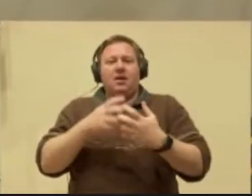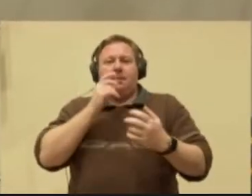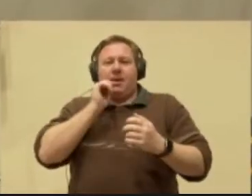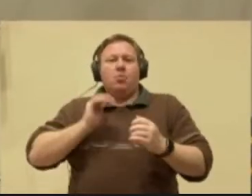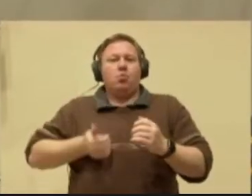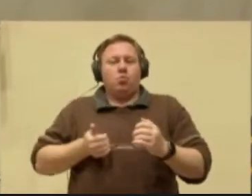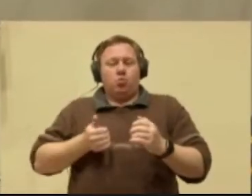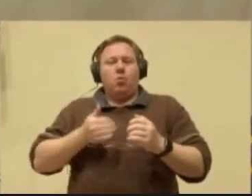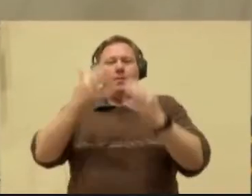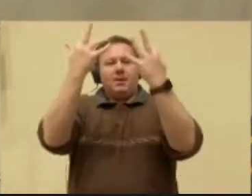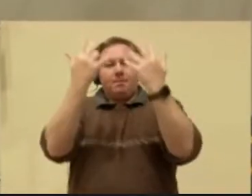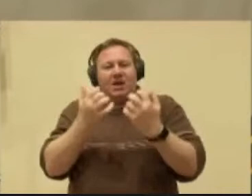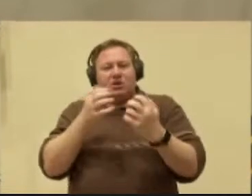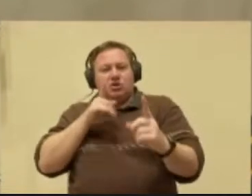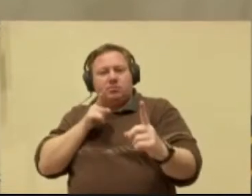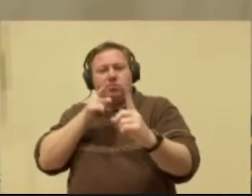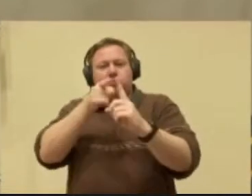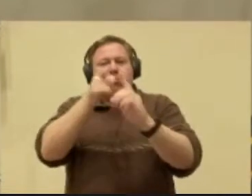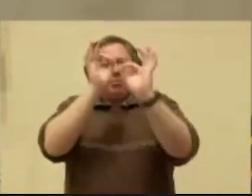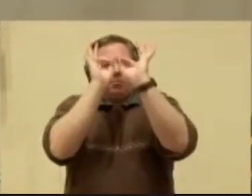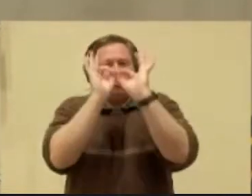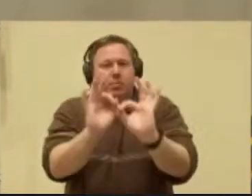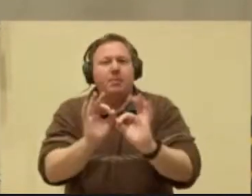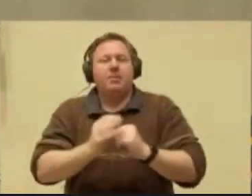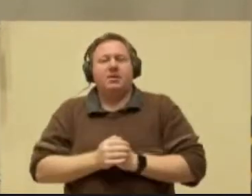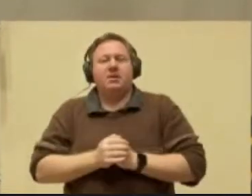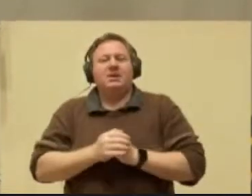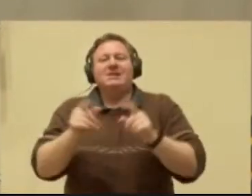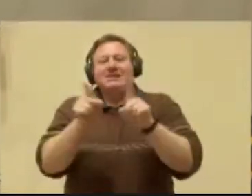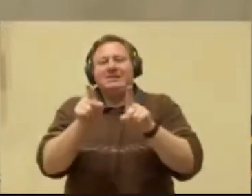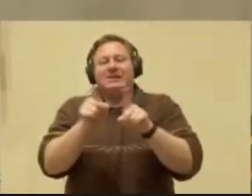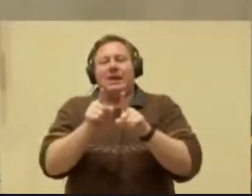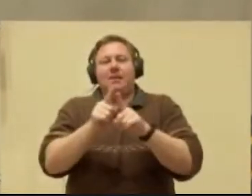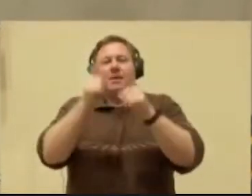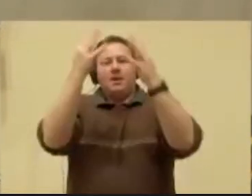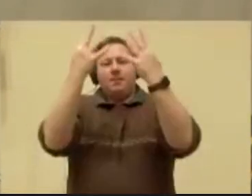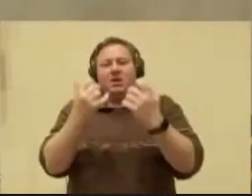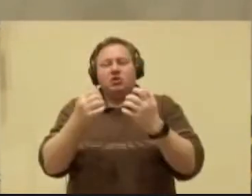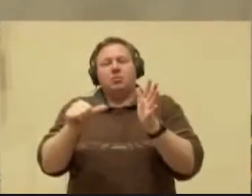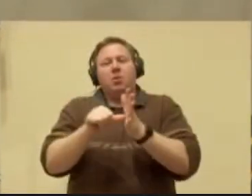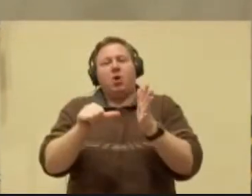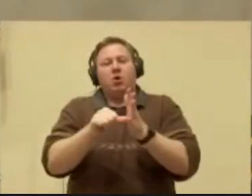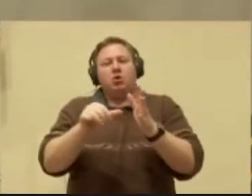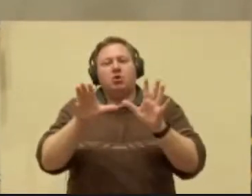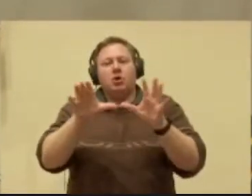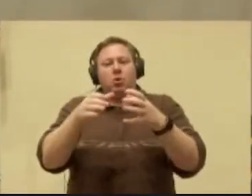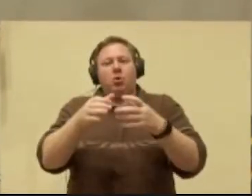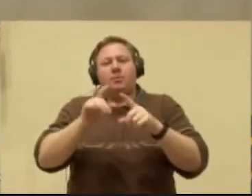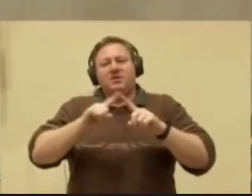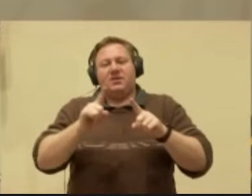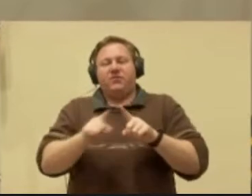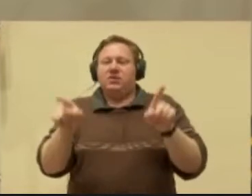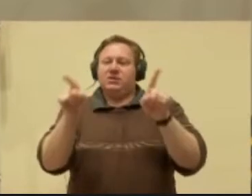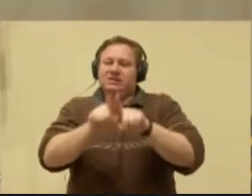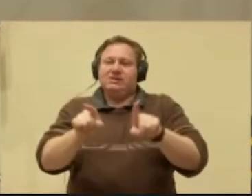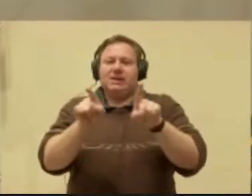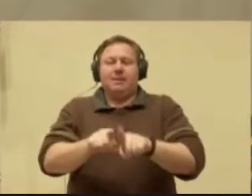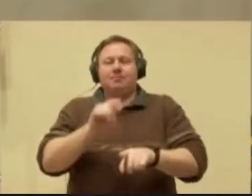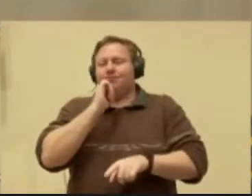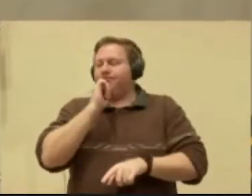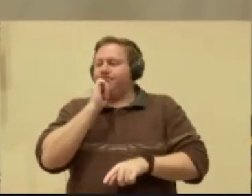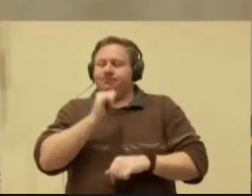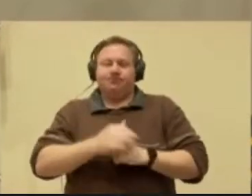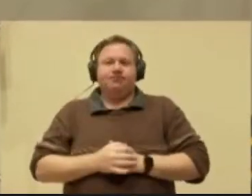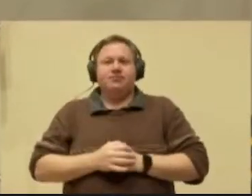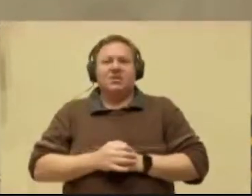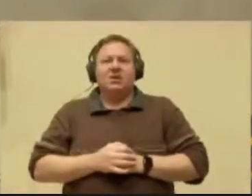including budgeting for other priority groups honorable deputy chairperson of